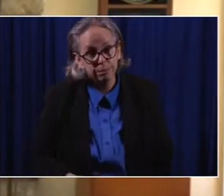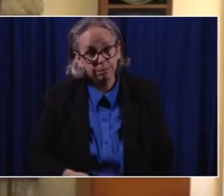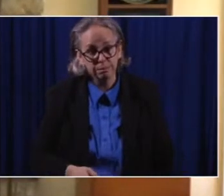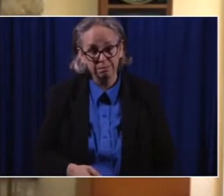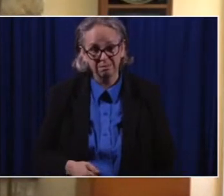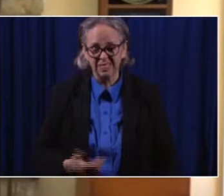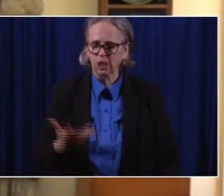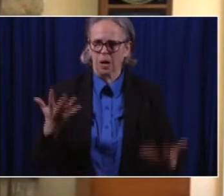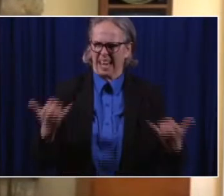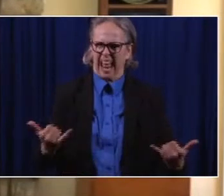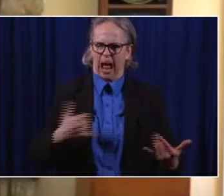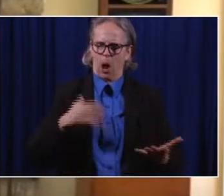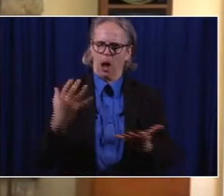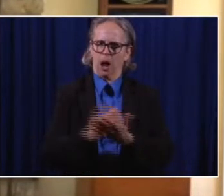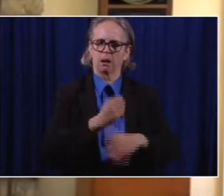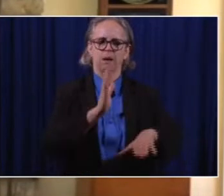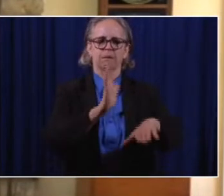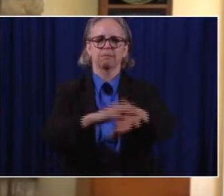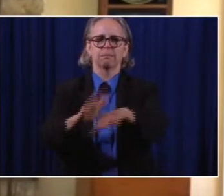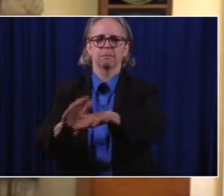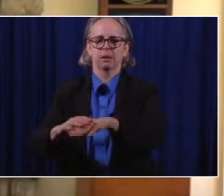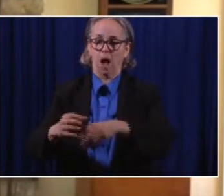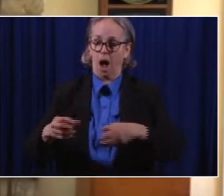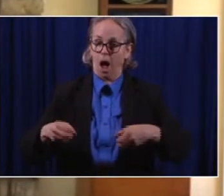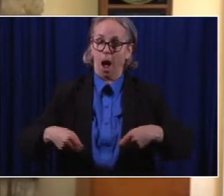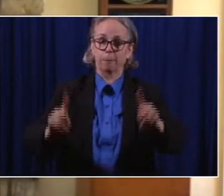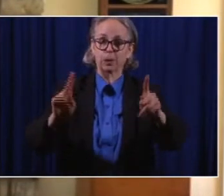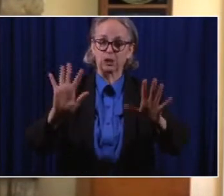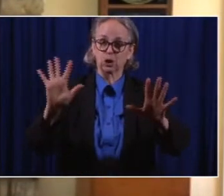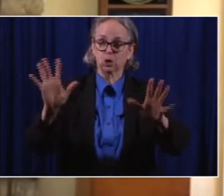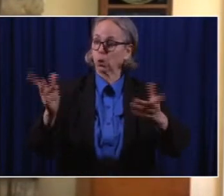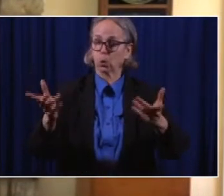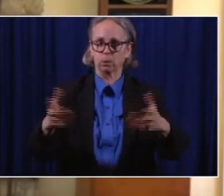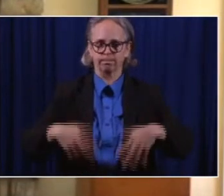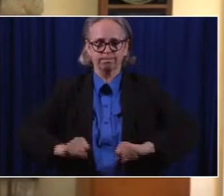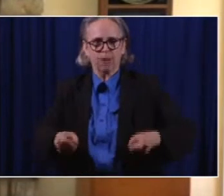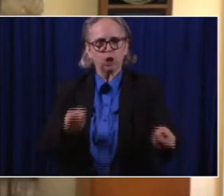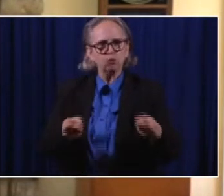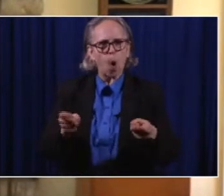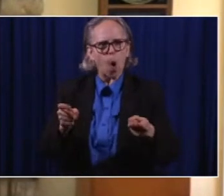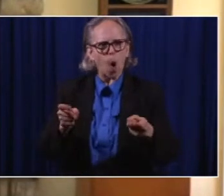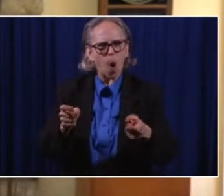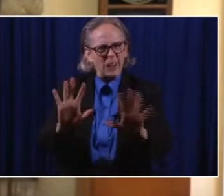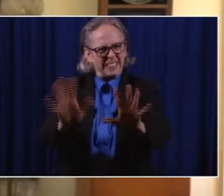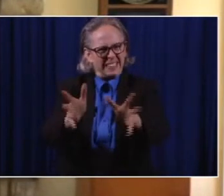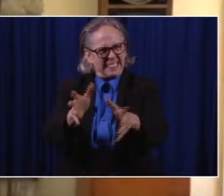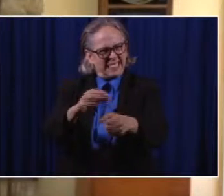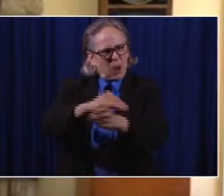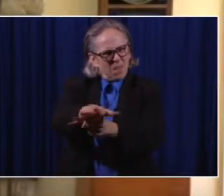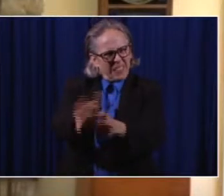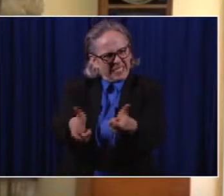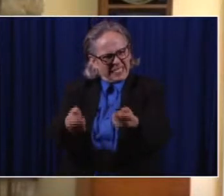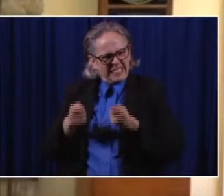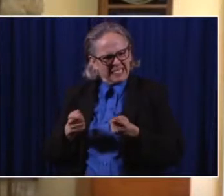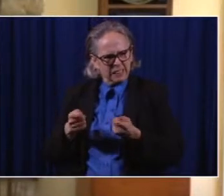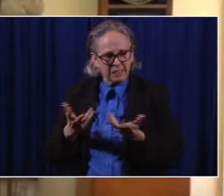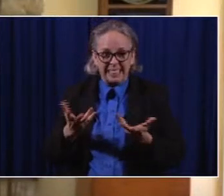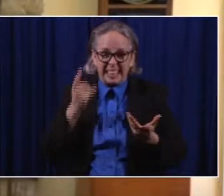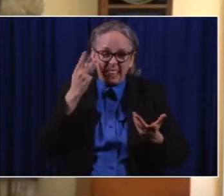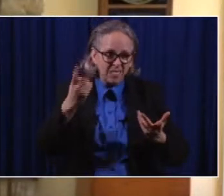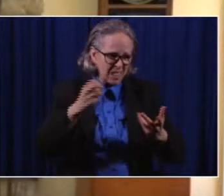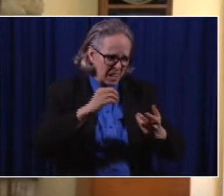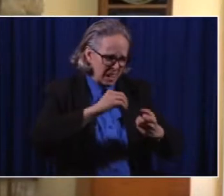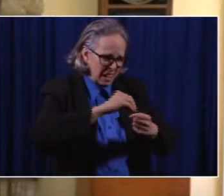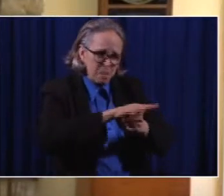We are seeing some spread in bars and restaurants. What's unique about them is that it's